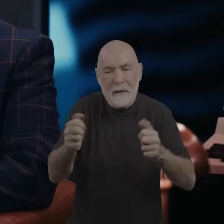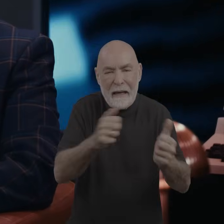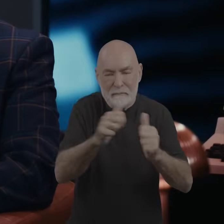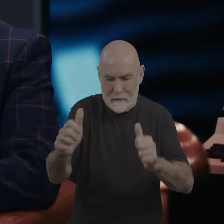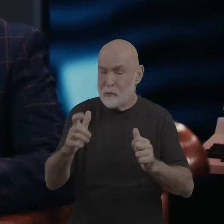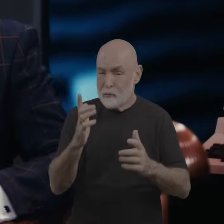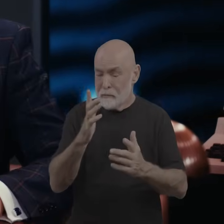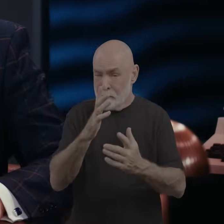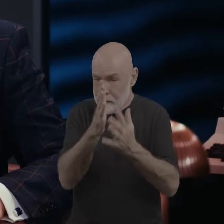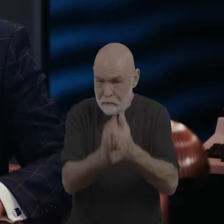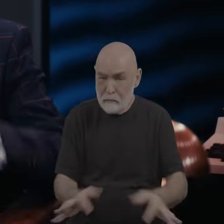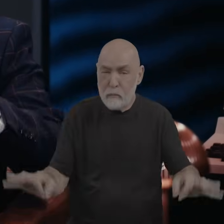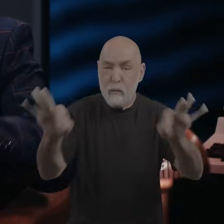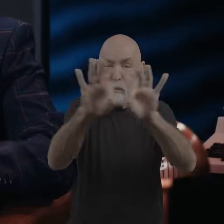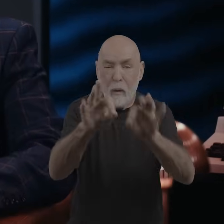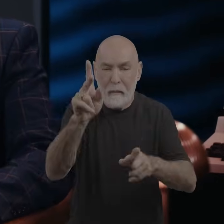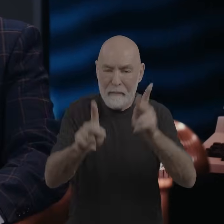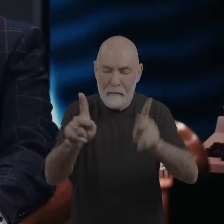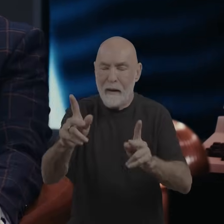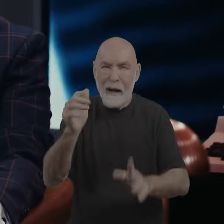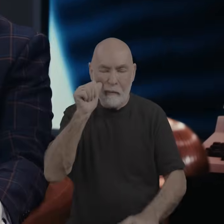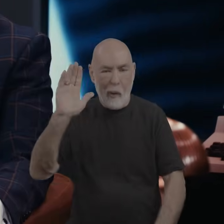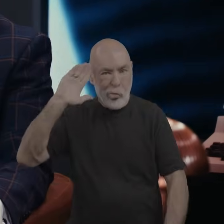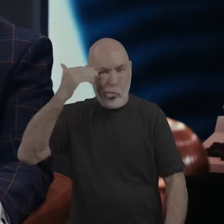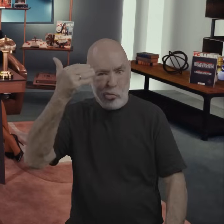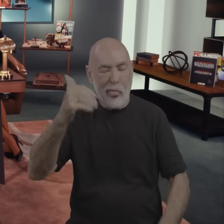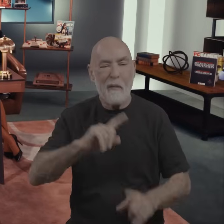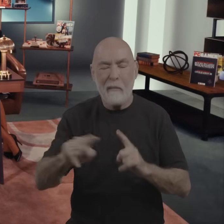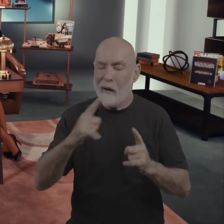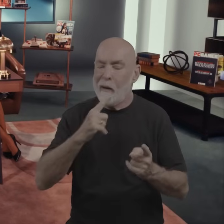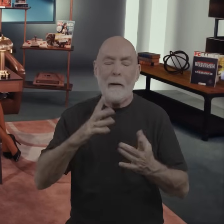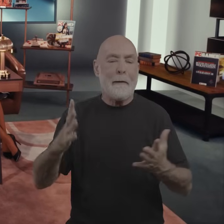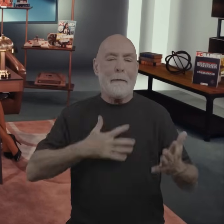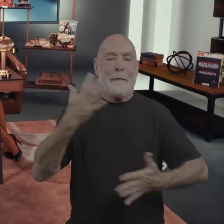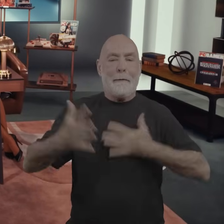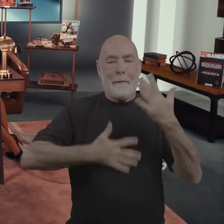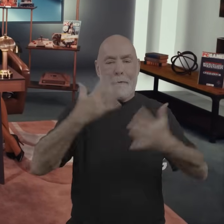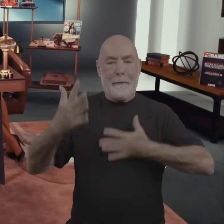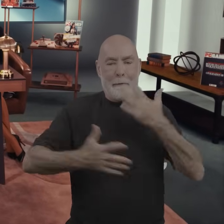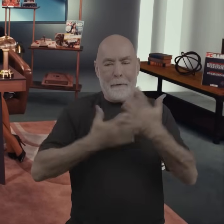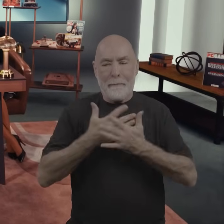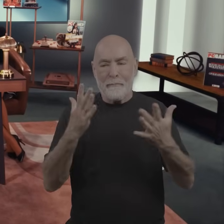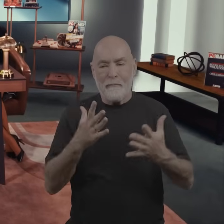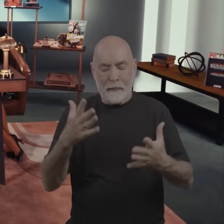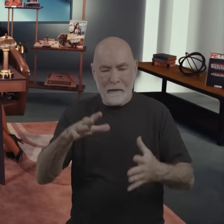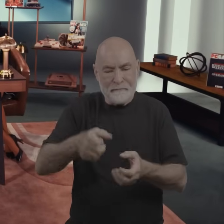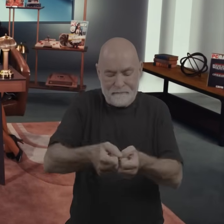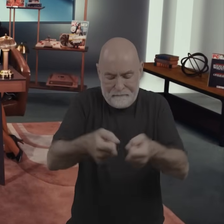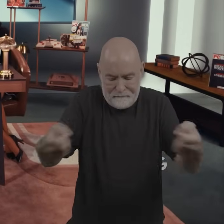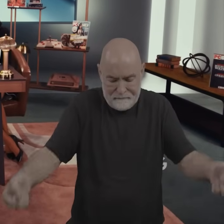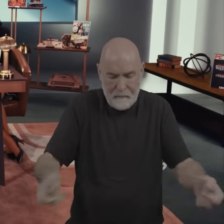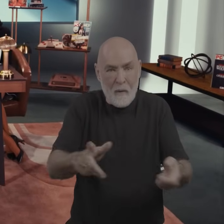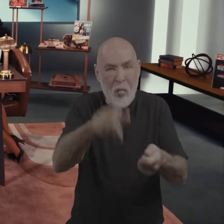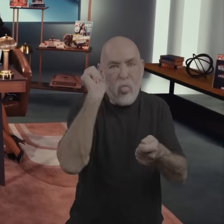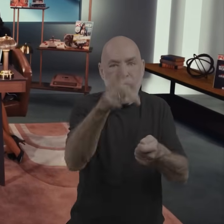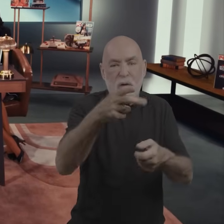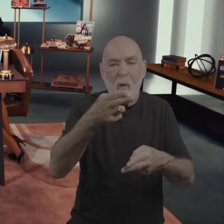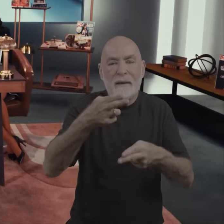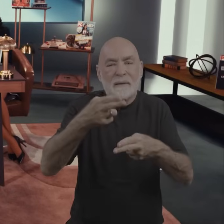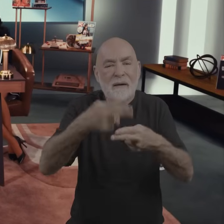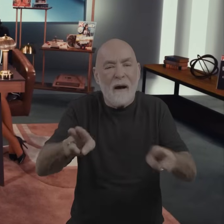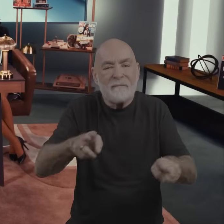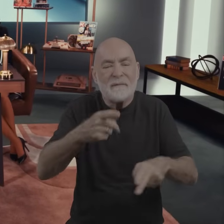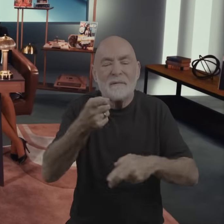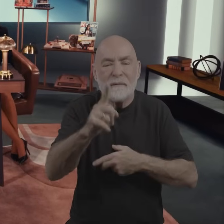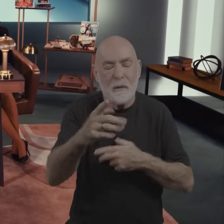on the shoulders of giants, crafty, unhinged giants. Which is why I am pleased to present, in an attaché case full of throwing knives